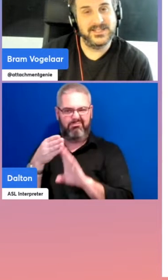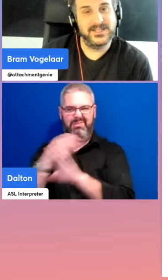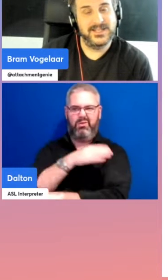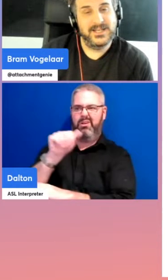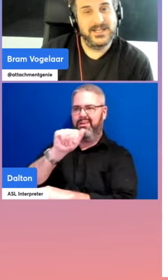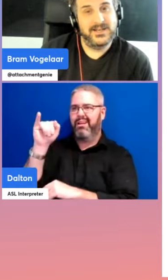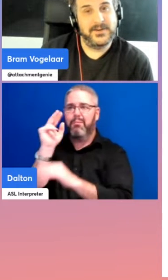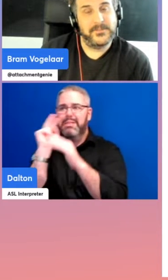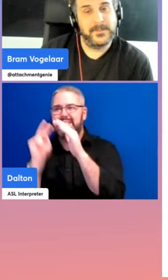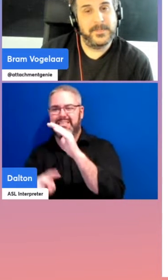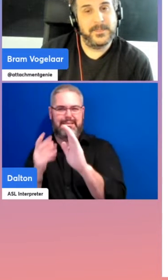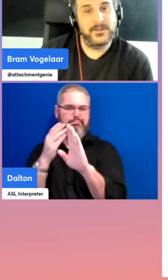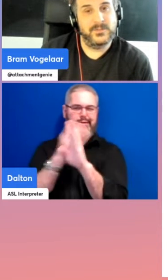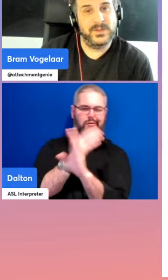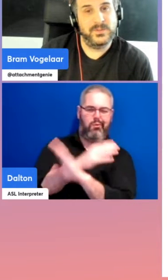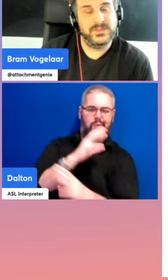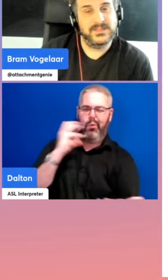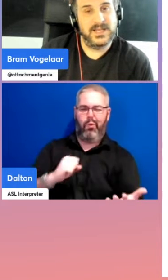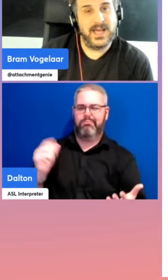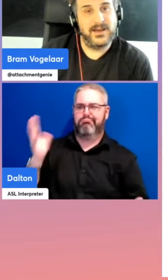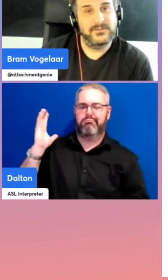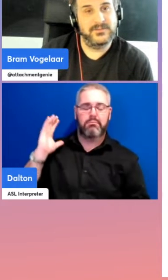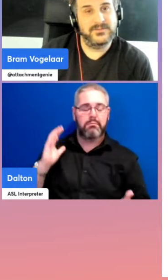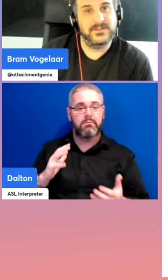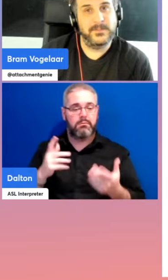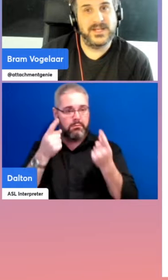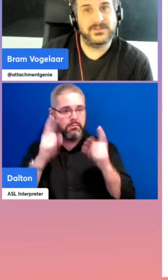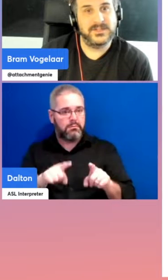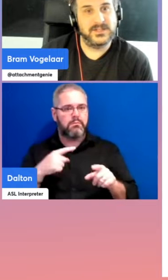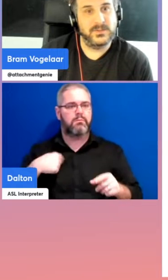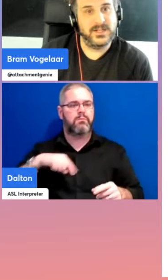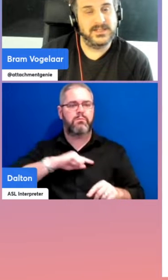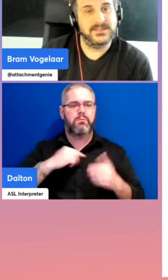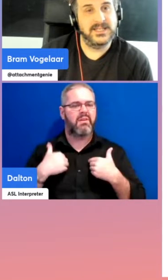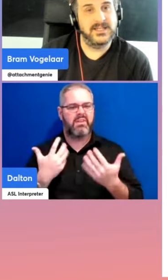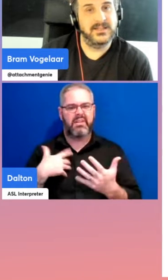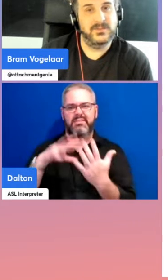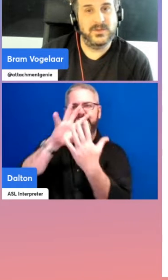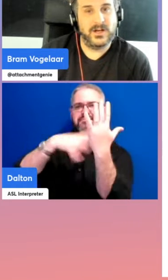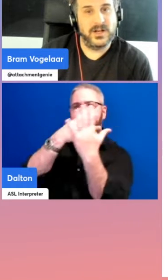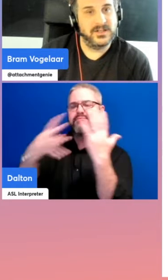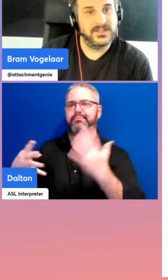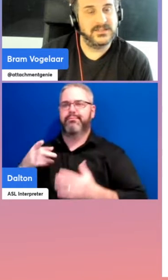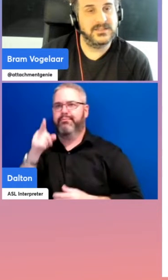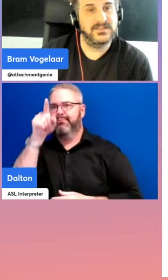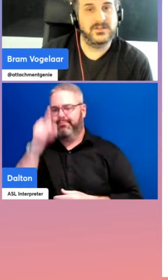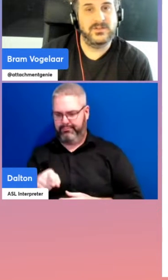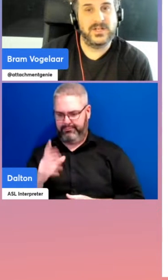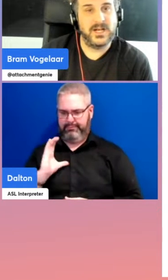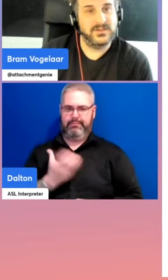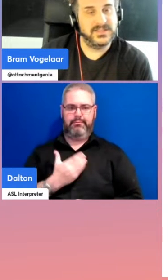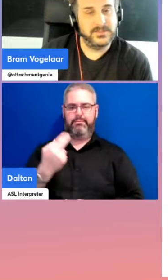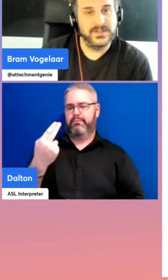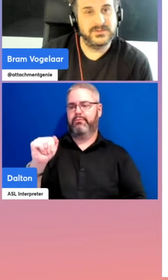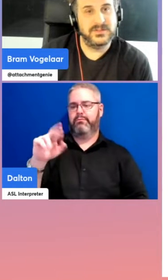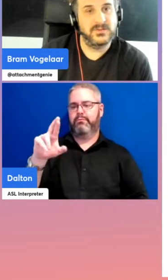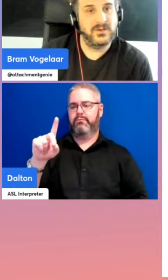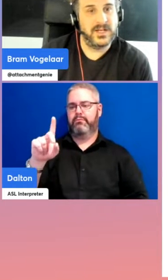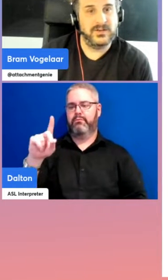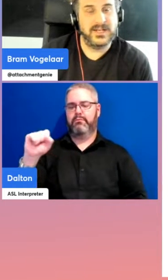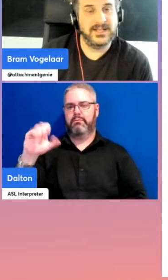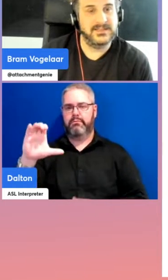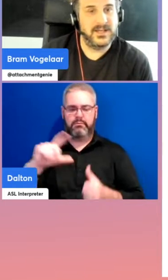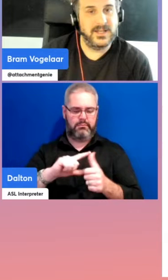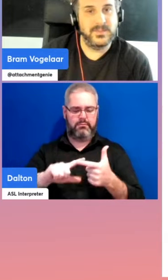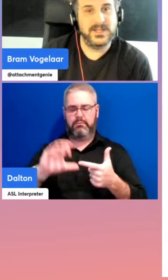and everything. We would have a metric somewhere that said our hard disk is going to run out, our CPU is going to